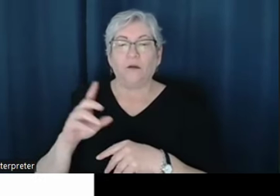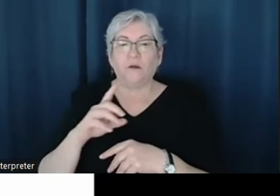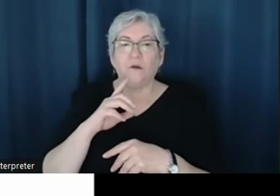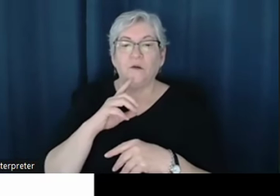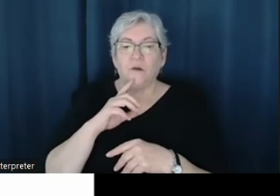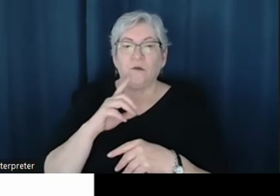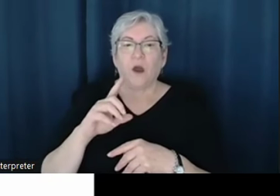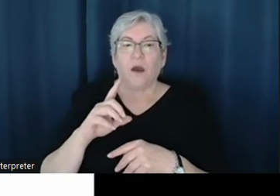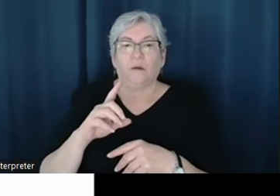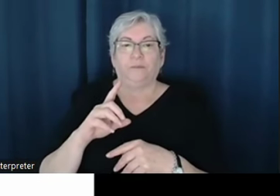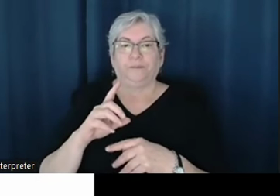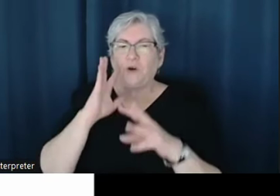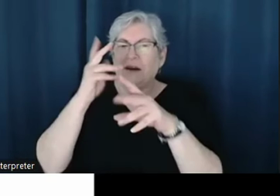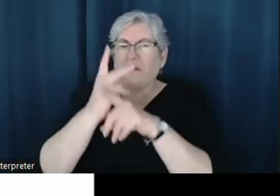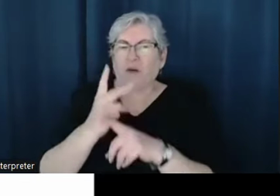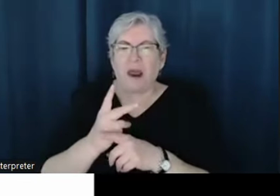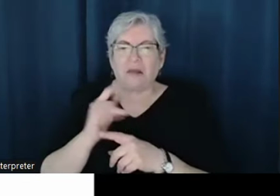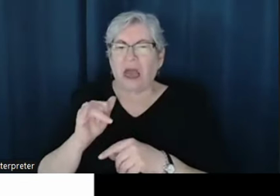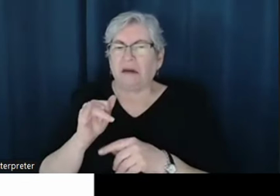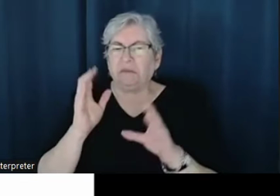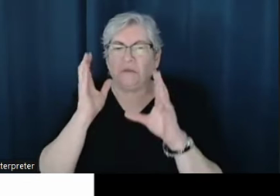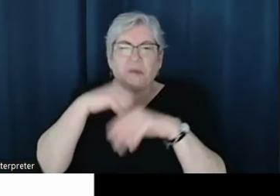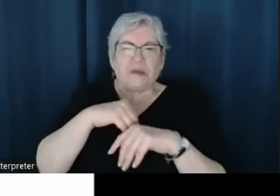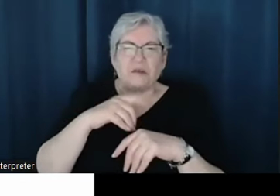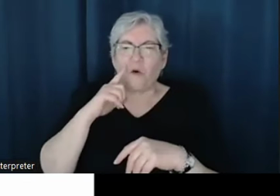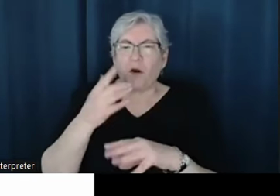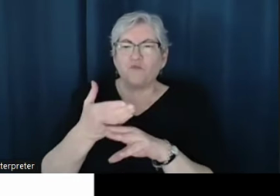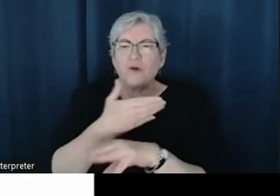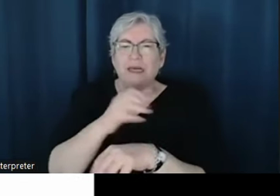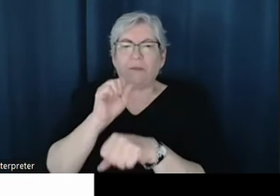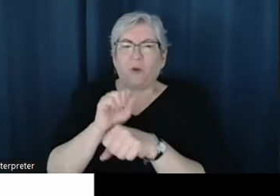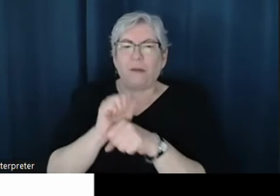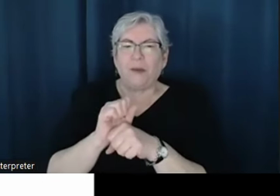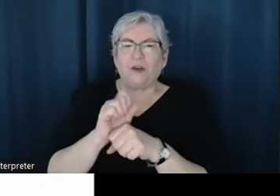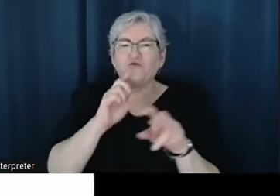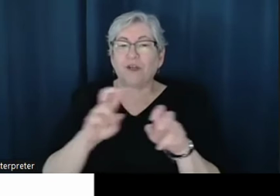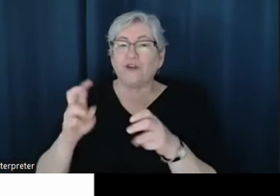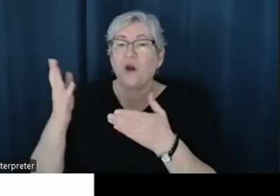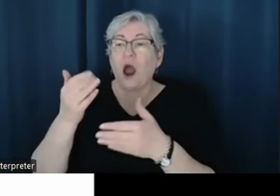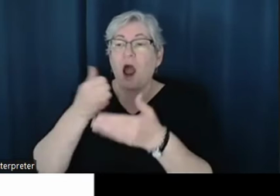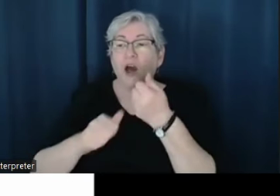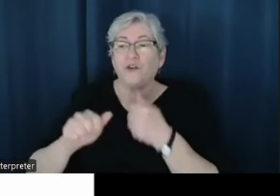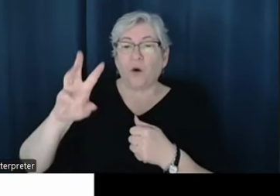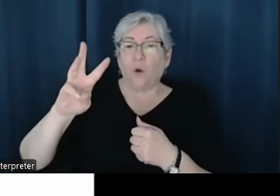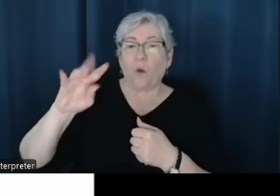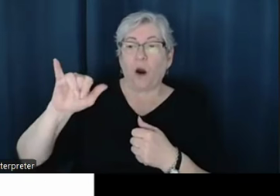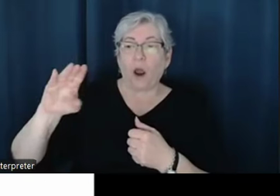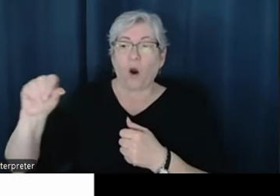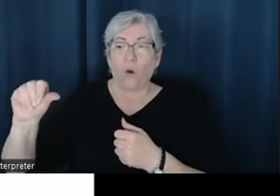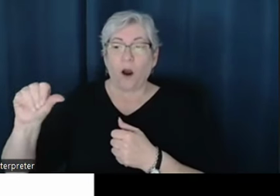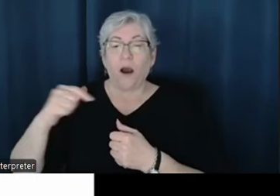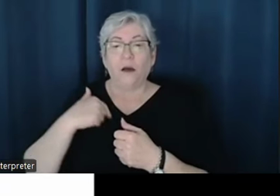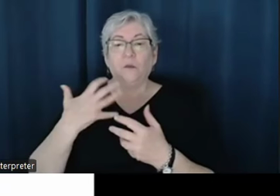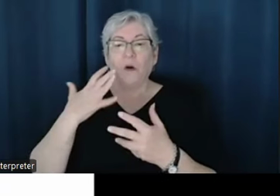of Pre-Employment Transition Services under WIOA. Before we get started, I'd like to go over a